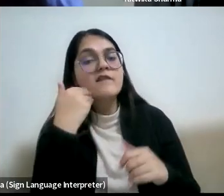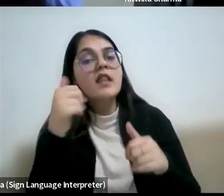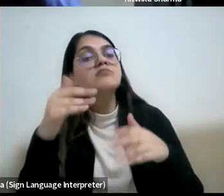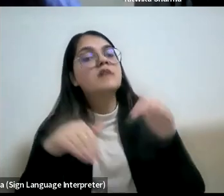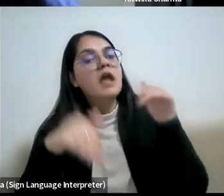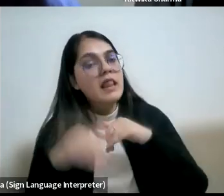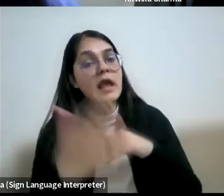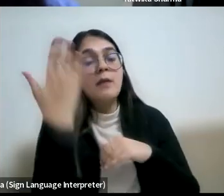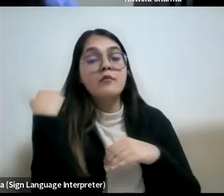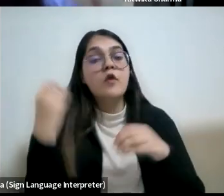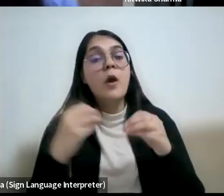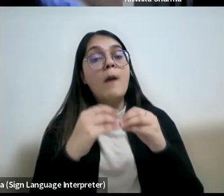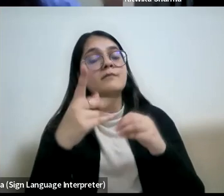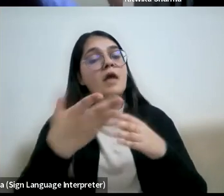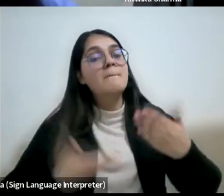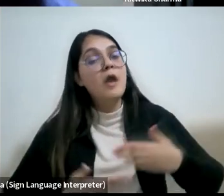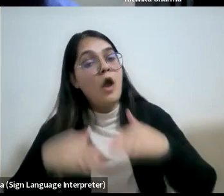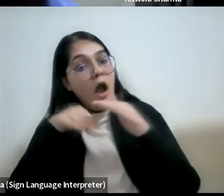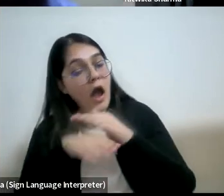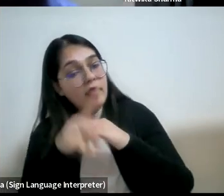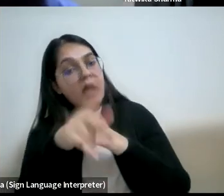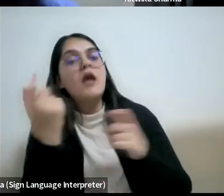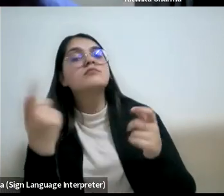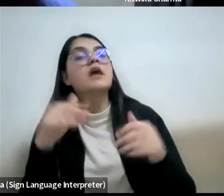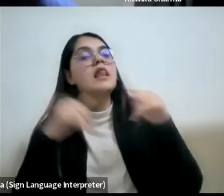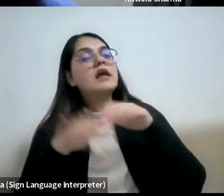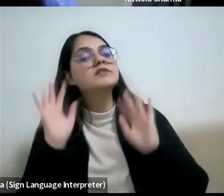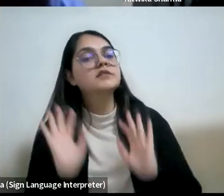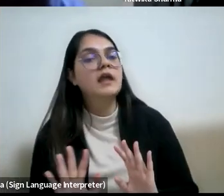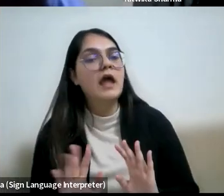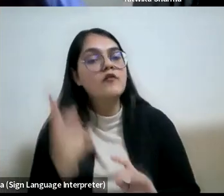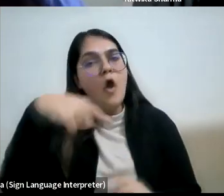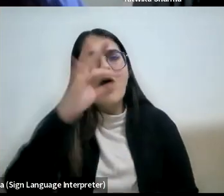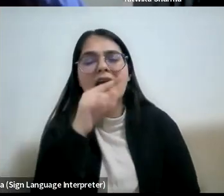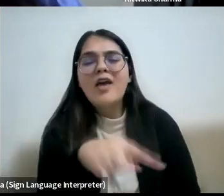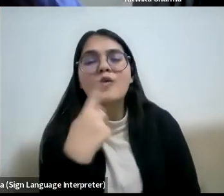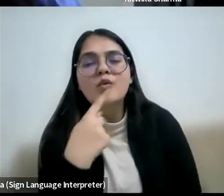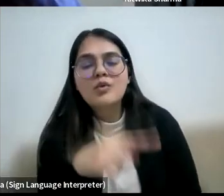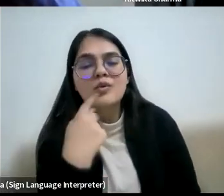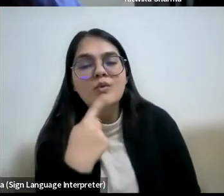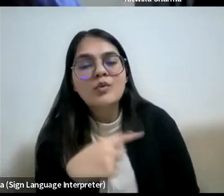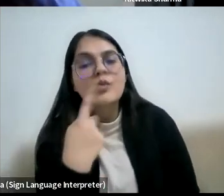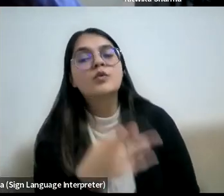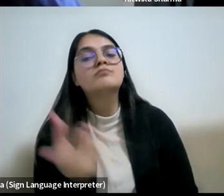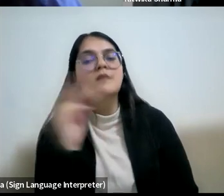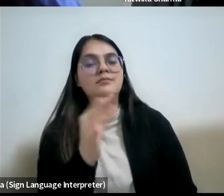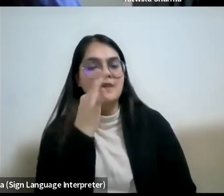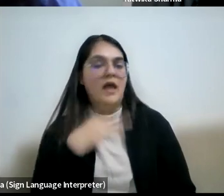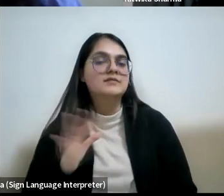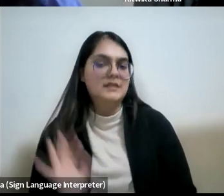going on. So it was the same time. So everybody's antennas were already up. Who's this? Of course. So yeah.